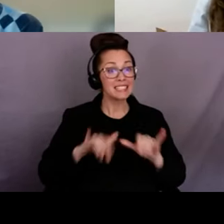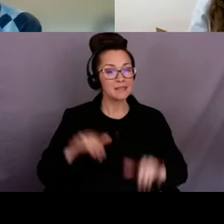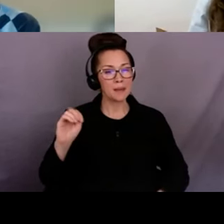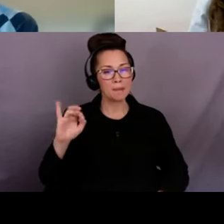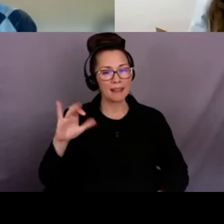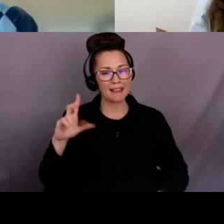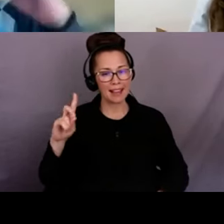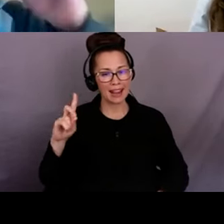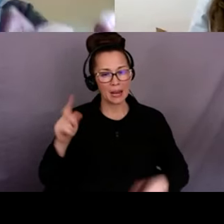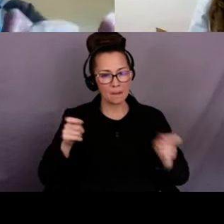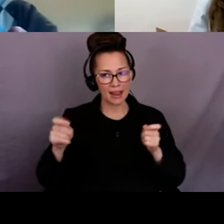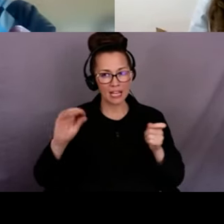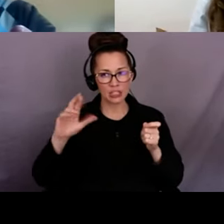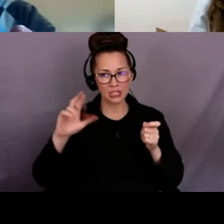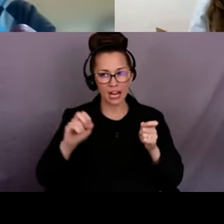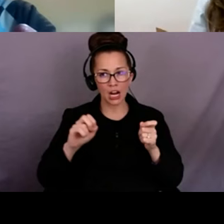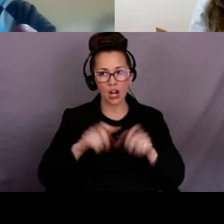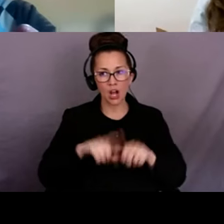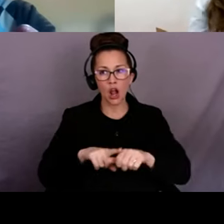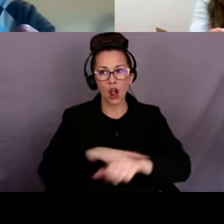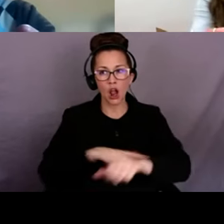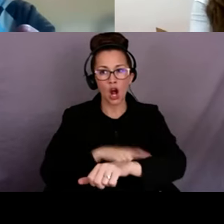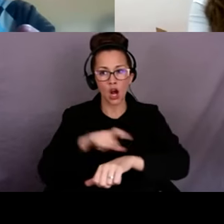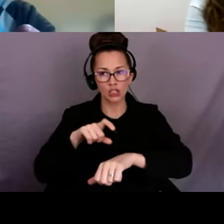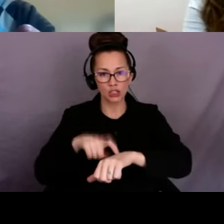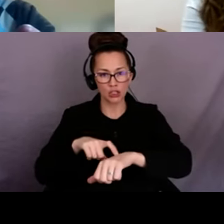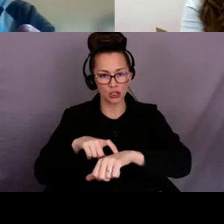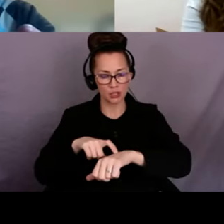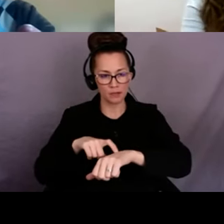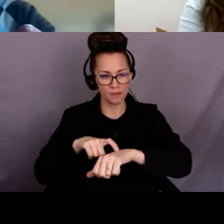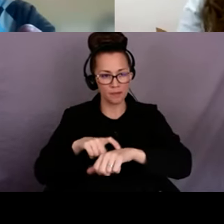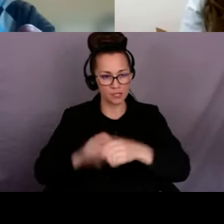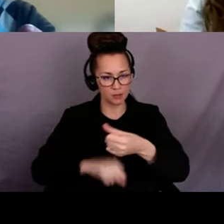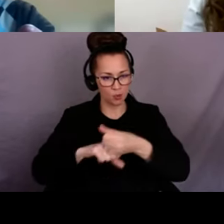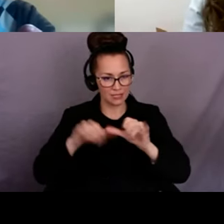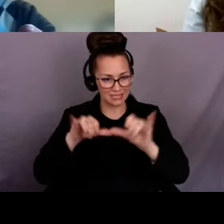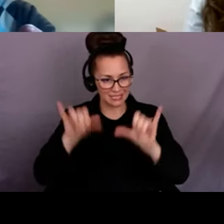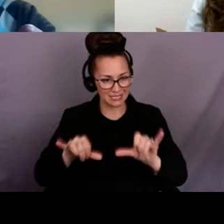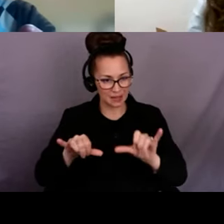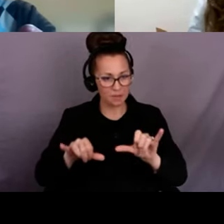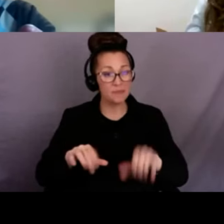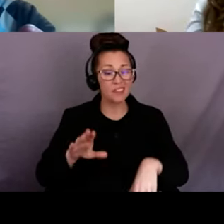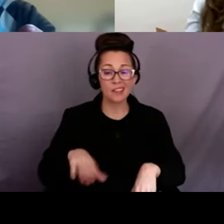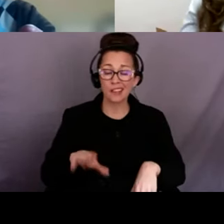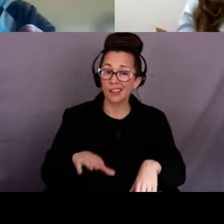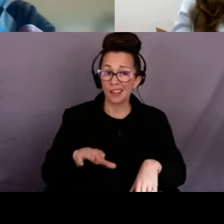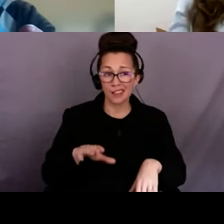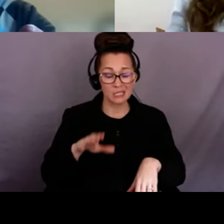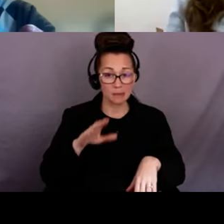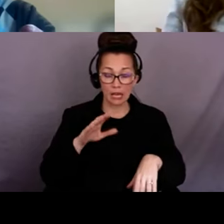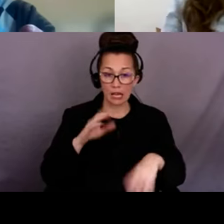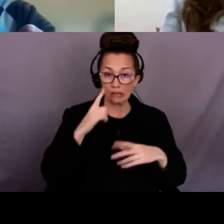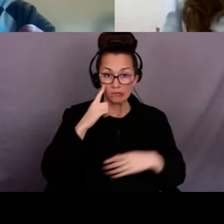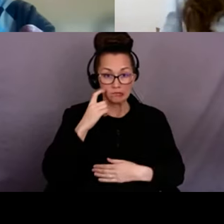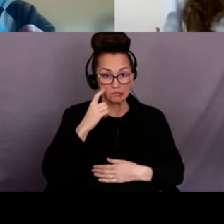care long-term support system. It has been a very uncertain rollout. The only thing that has been certain about the rollout is